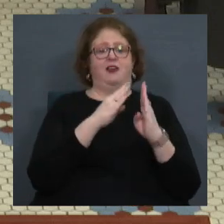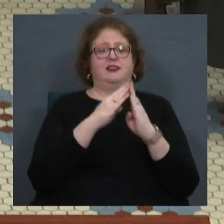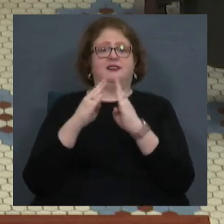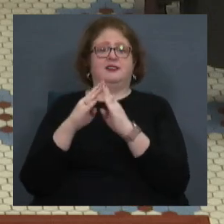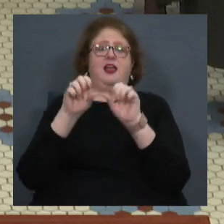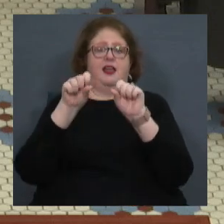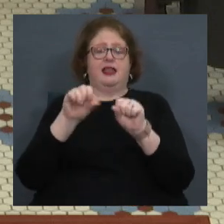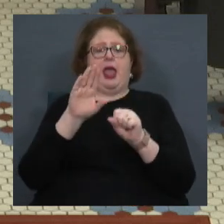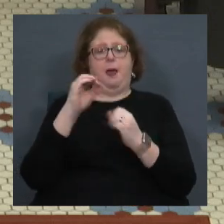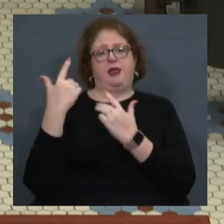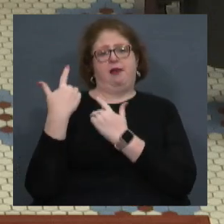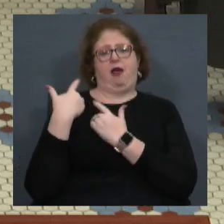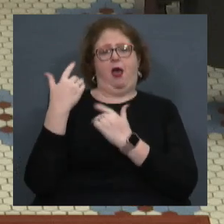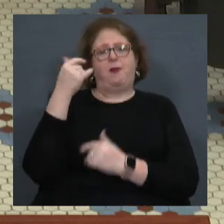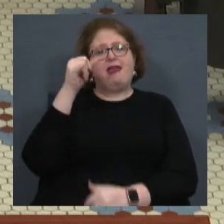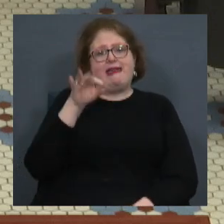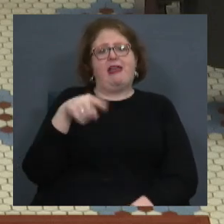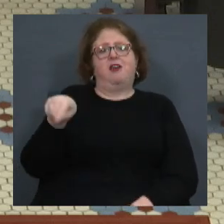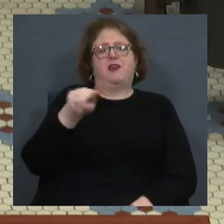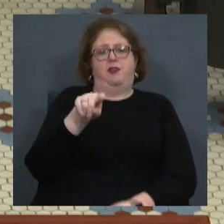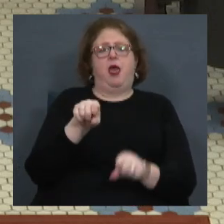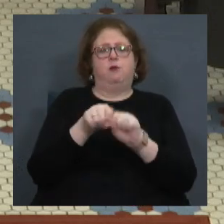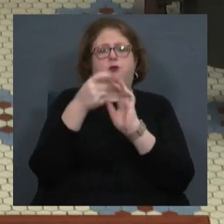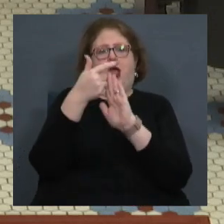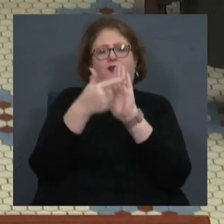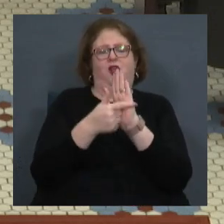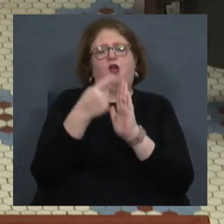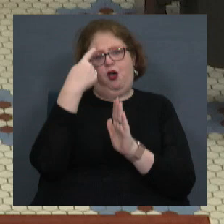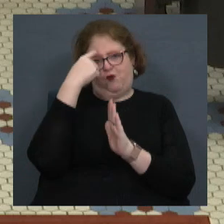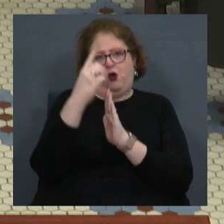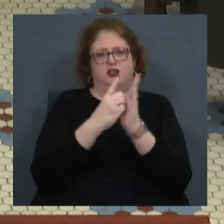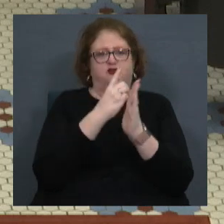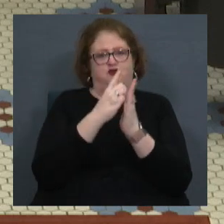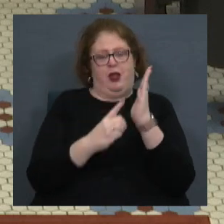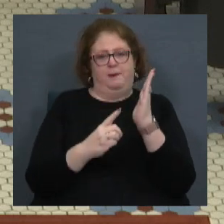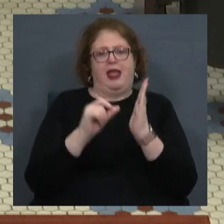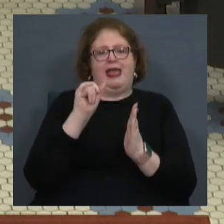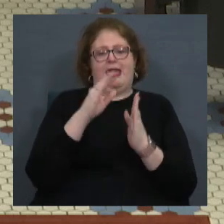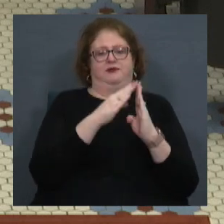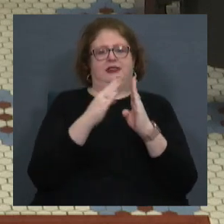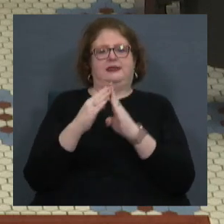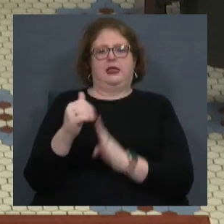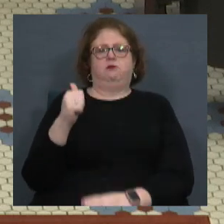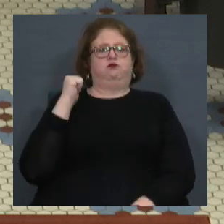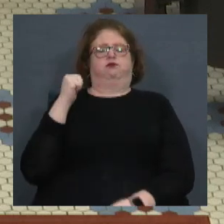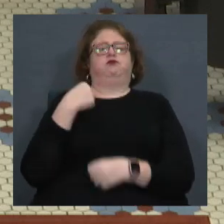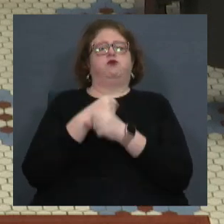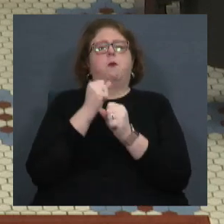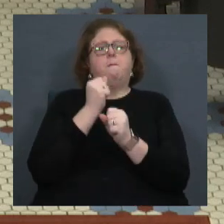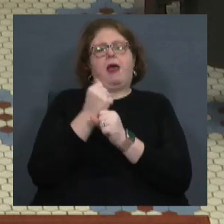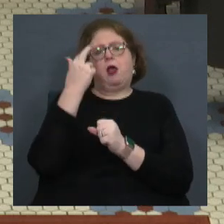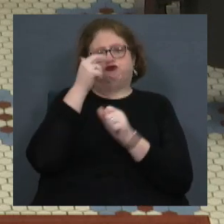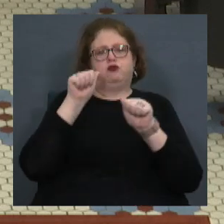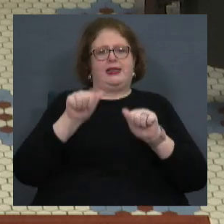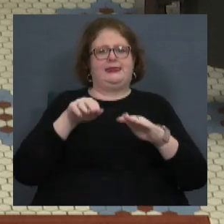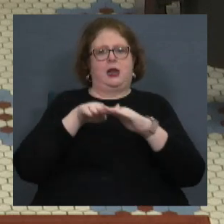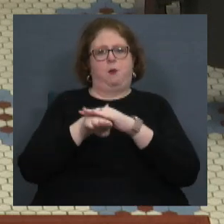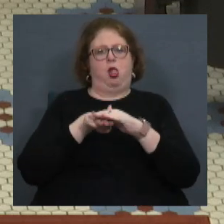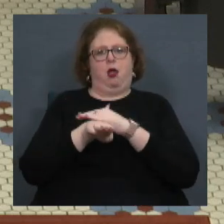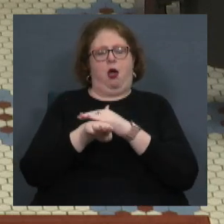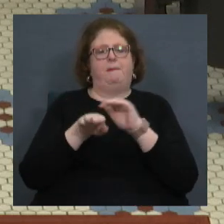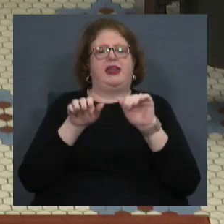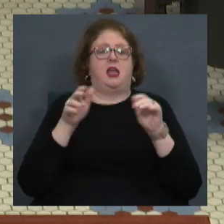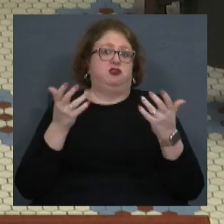unlawful discrimination under federal law where the city refuses to make reasonable accommodations when